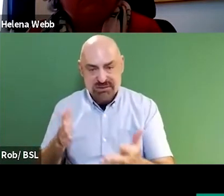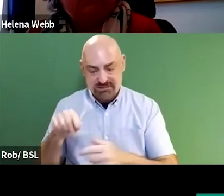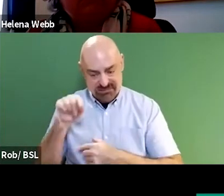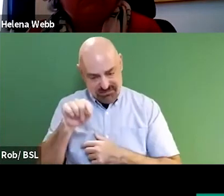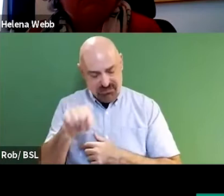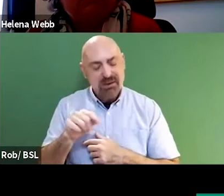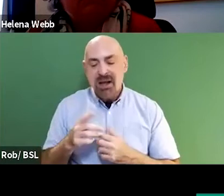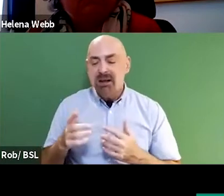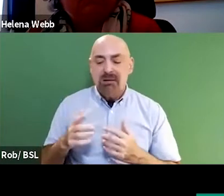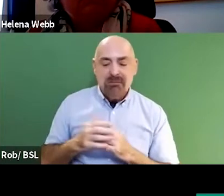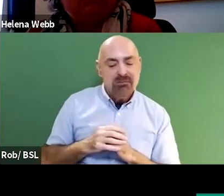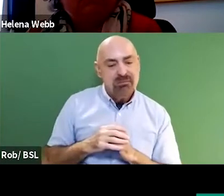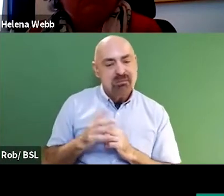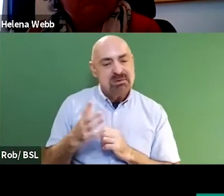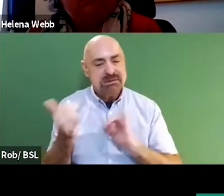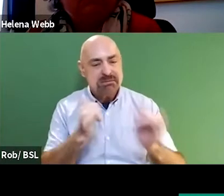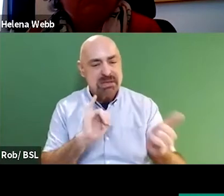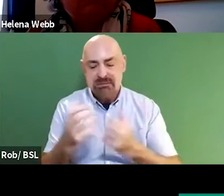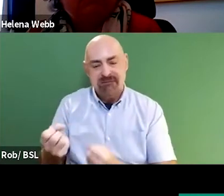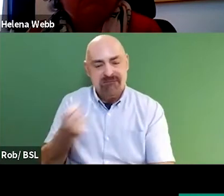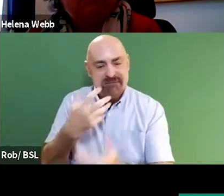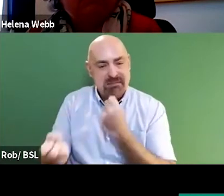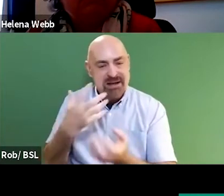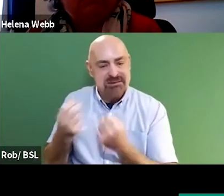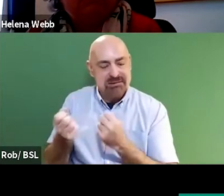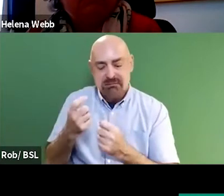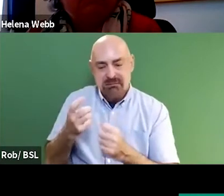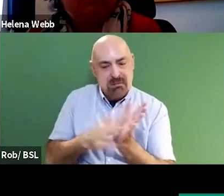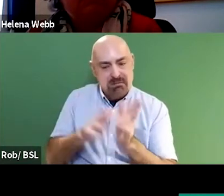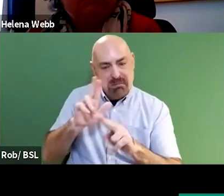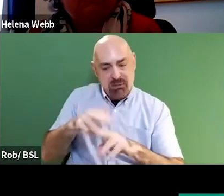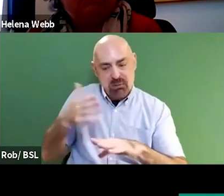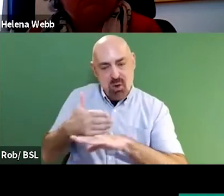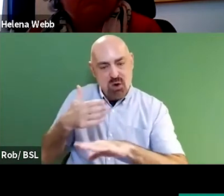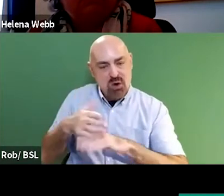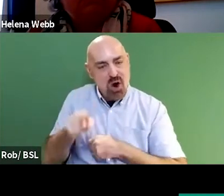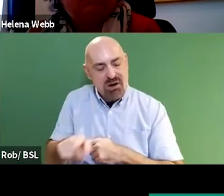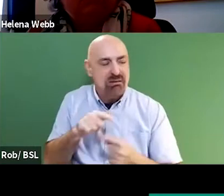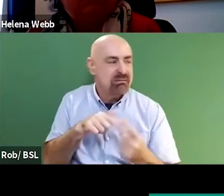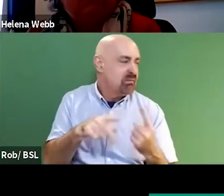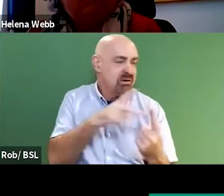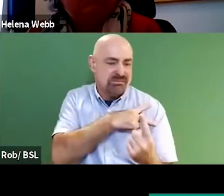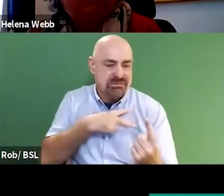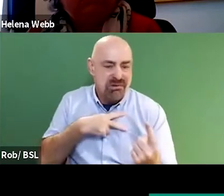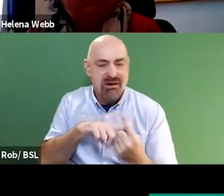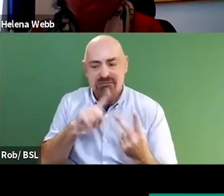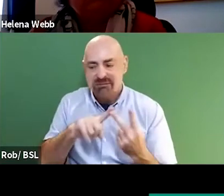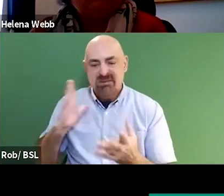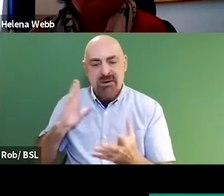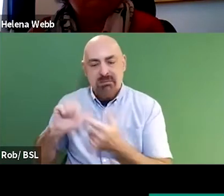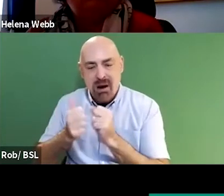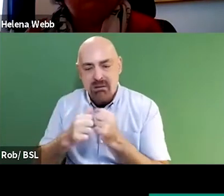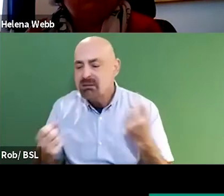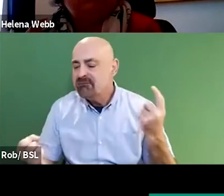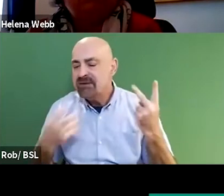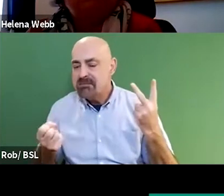we'll quite often get feedback through from our parenting workers, our family workers, our partners. Some of our